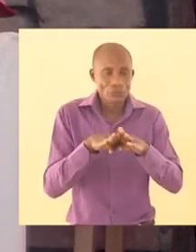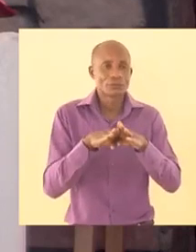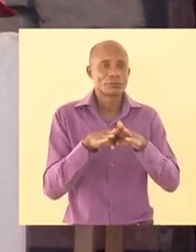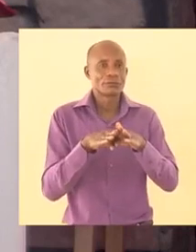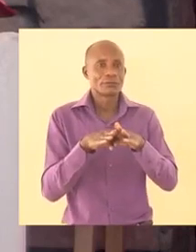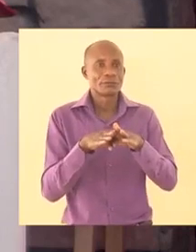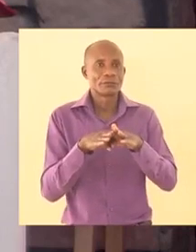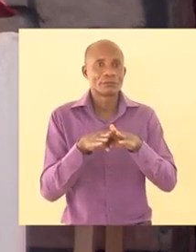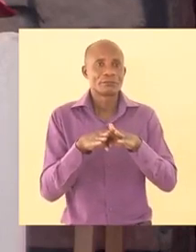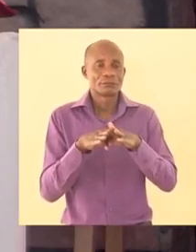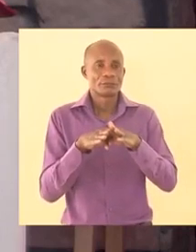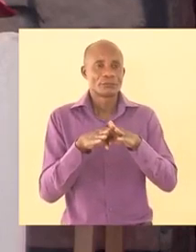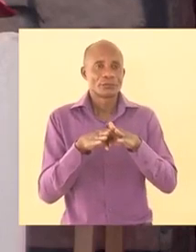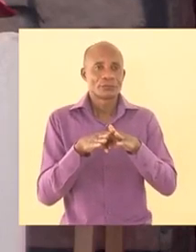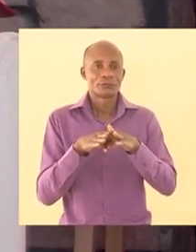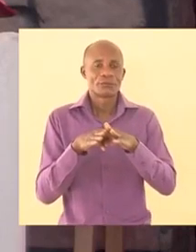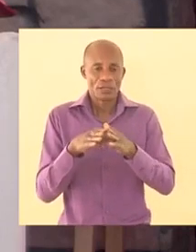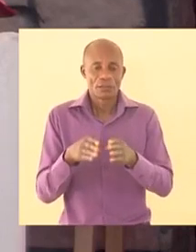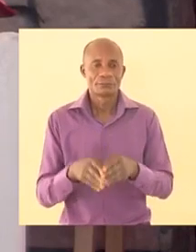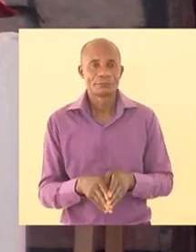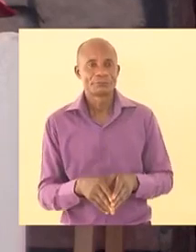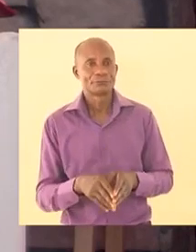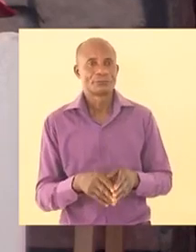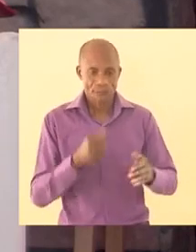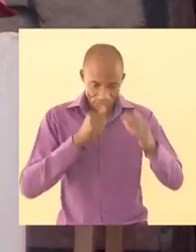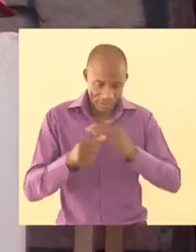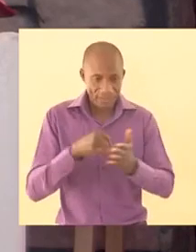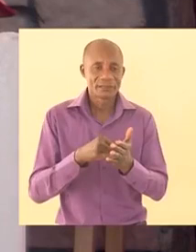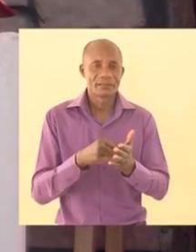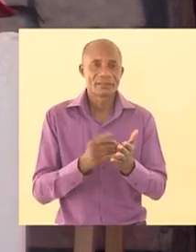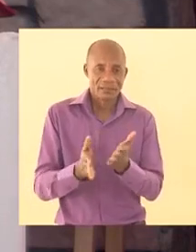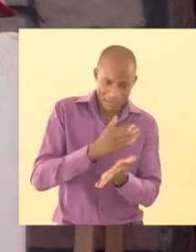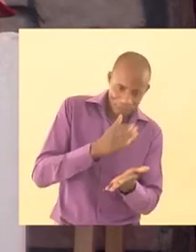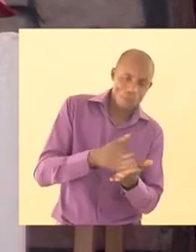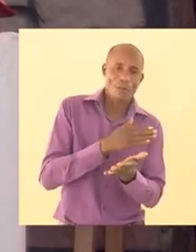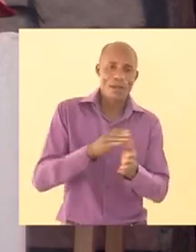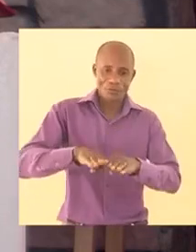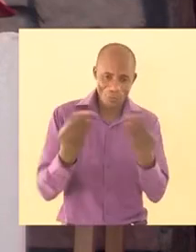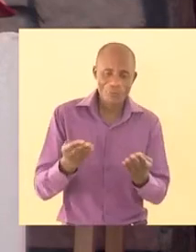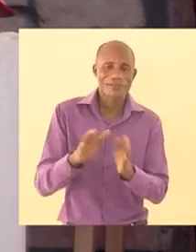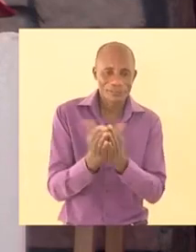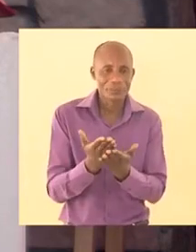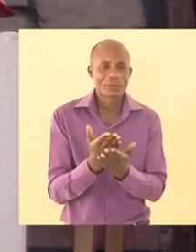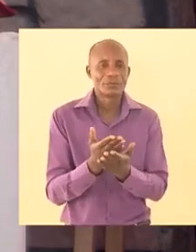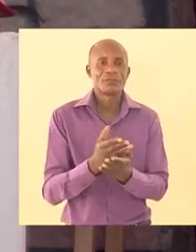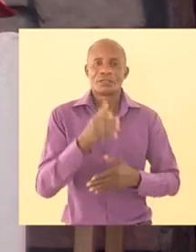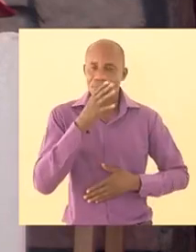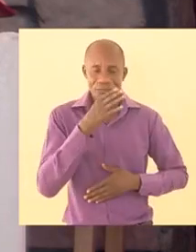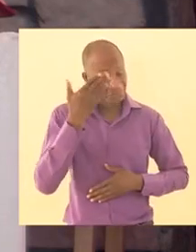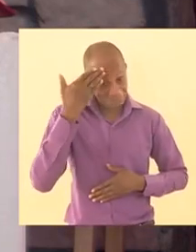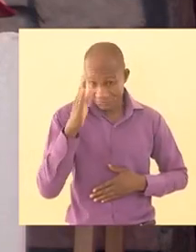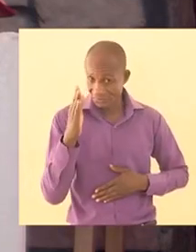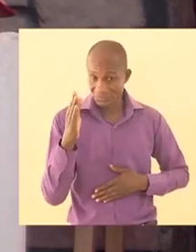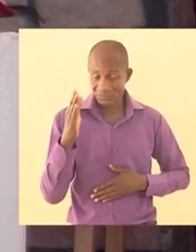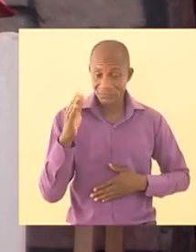phone on the book this way. As soon as the mother came, she flipped a page of the book over the phone. And the mother didn't